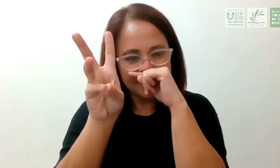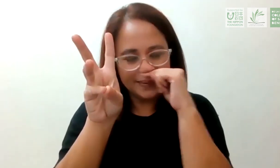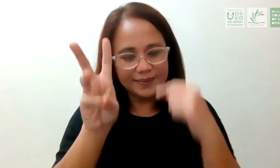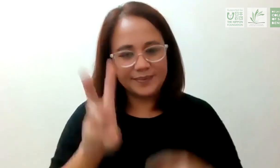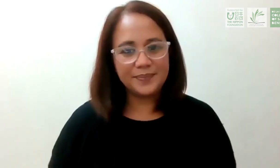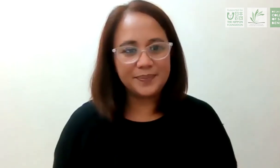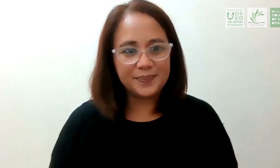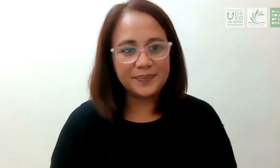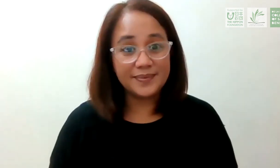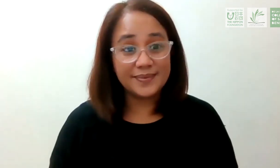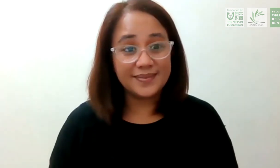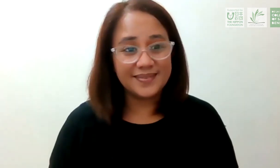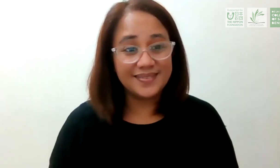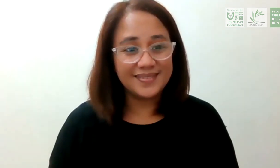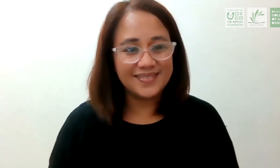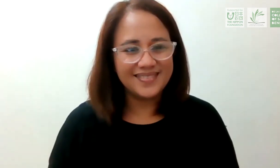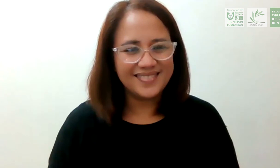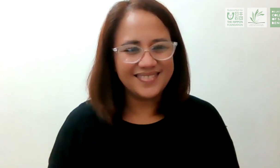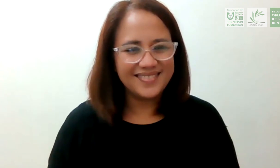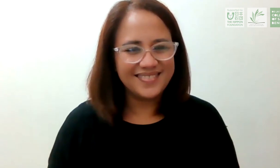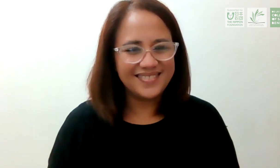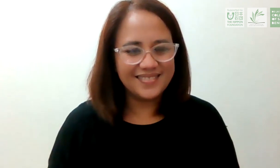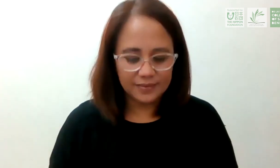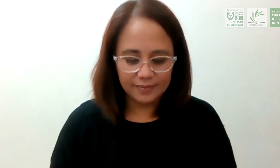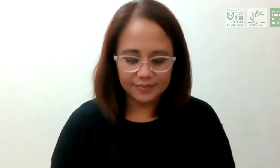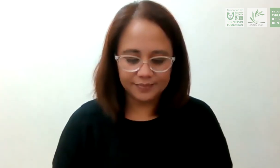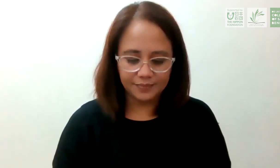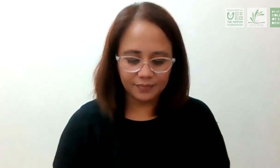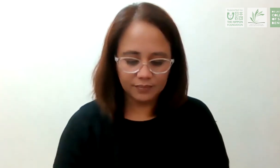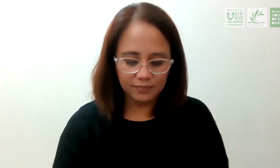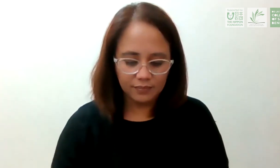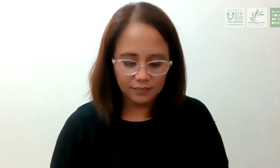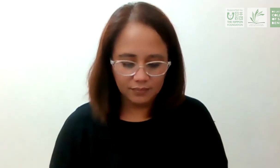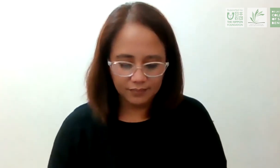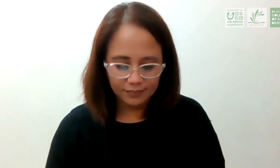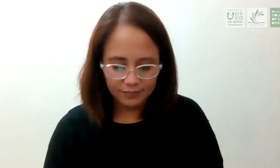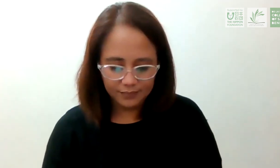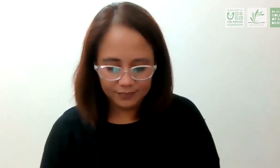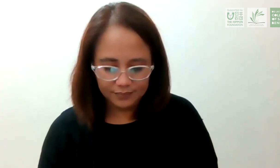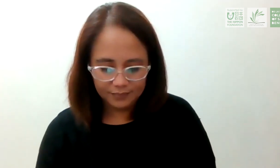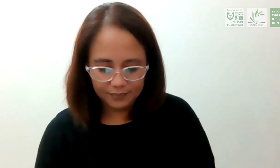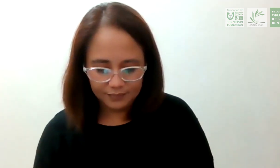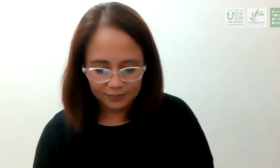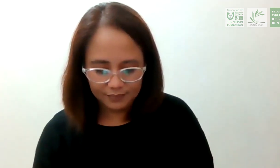All right, so just.